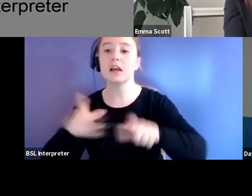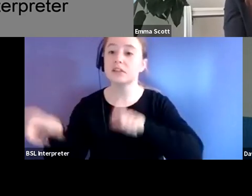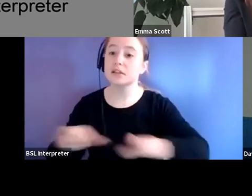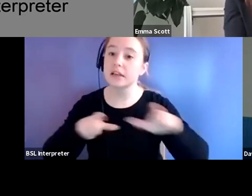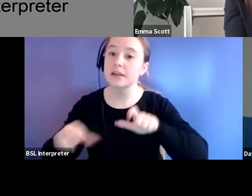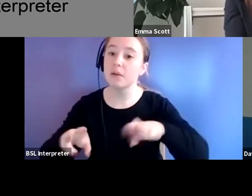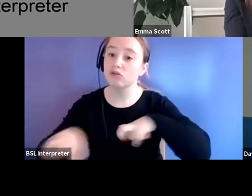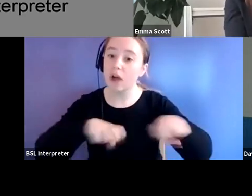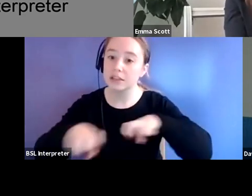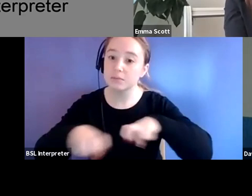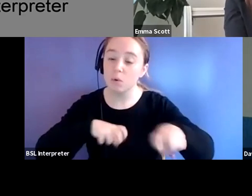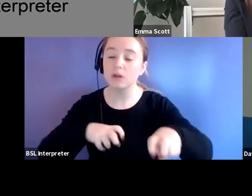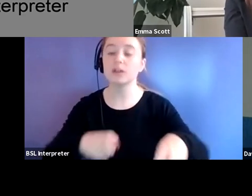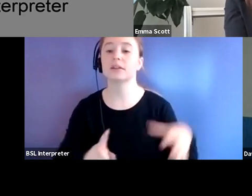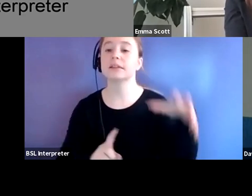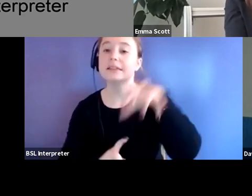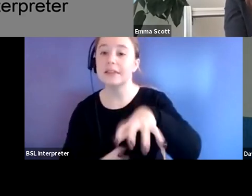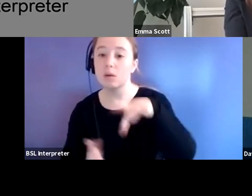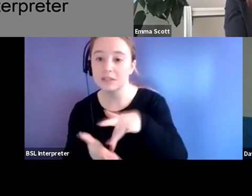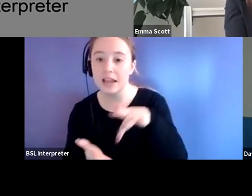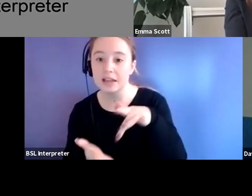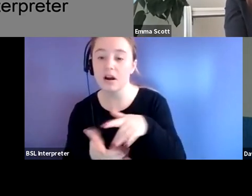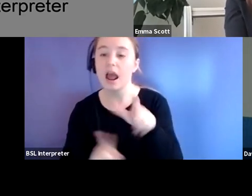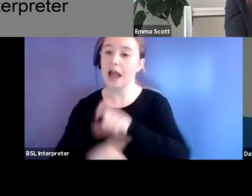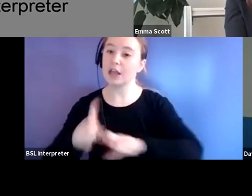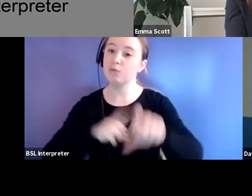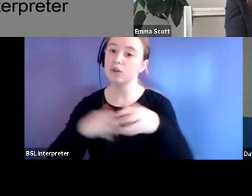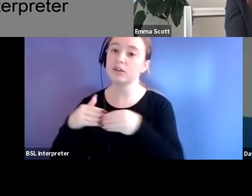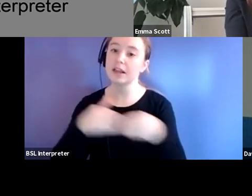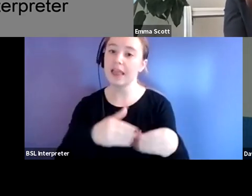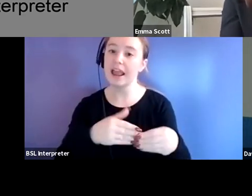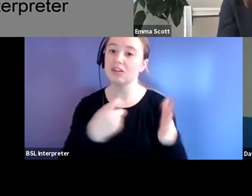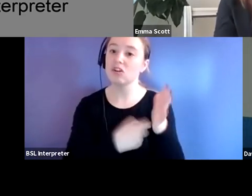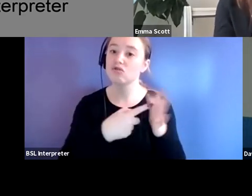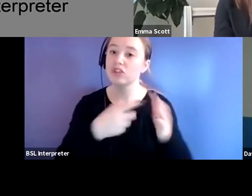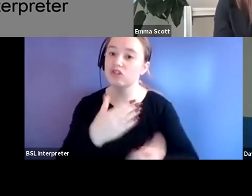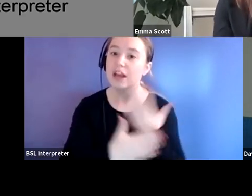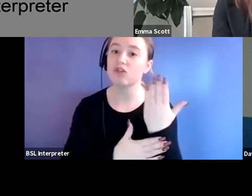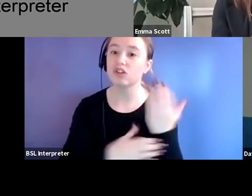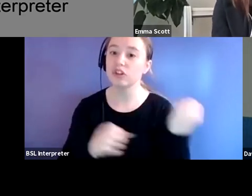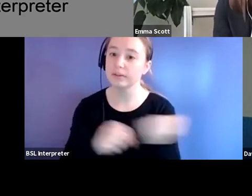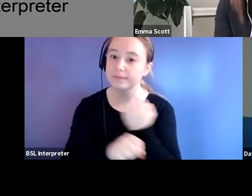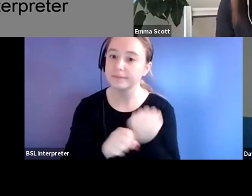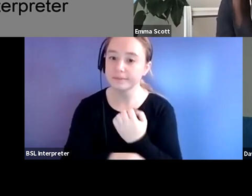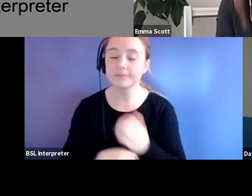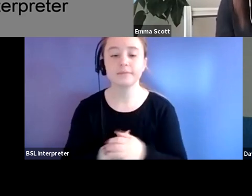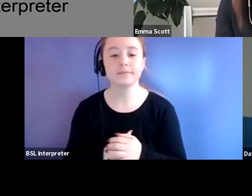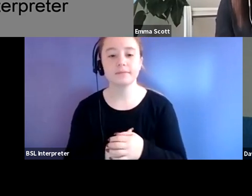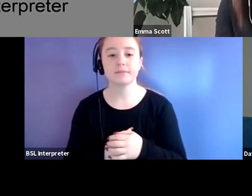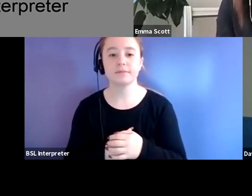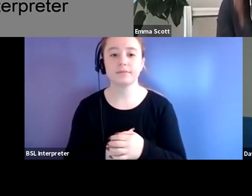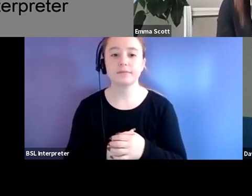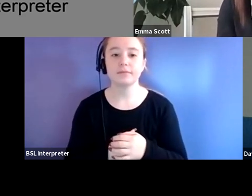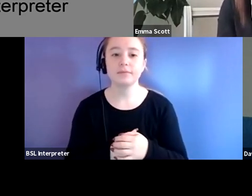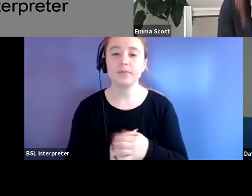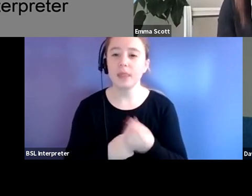town centres, and community-led regeneration. And I guess, the question is, why now? Well, I think there's a